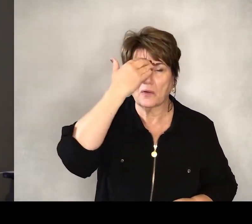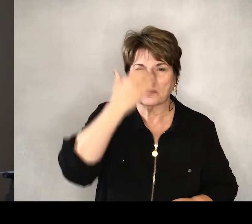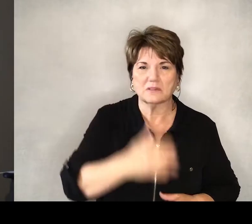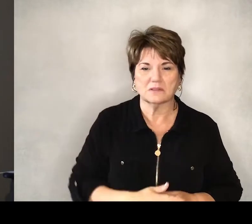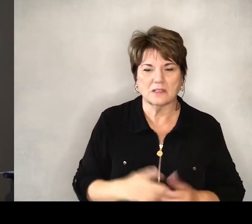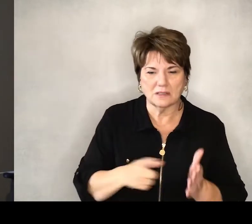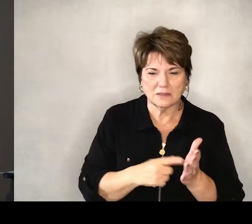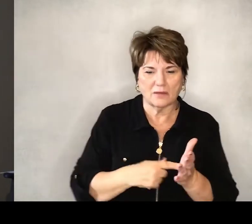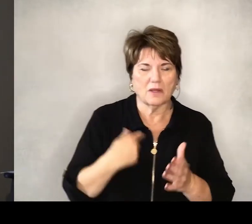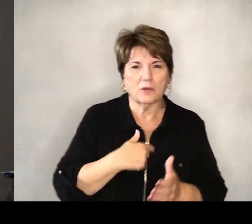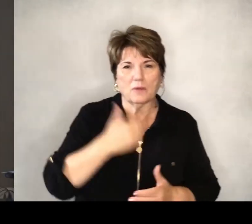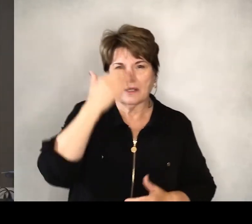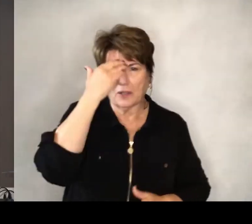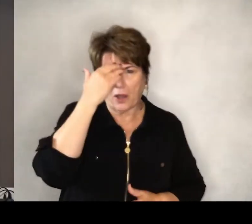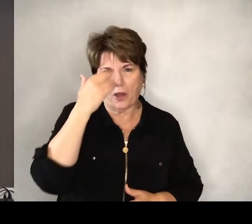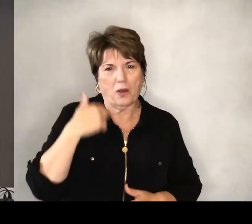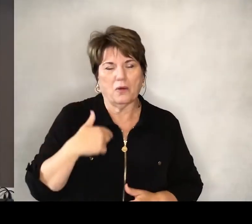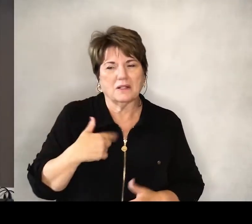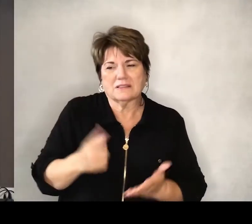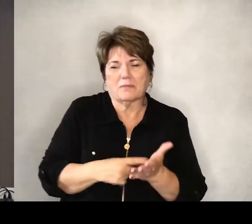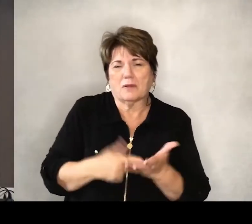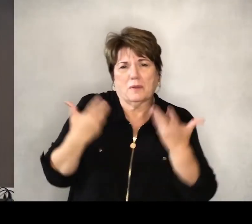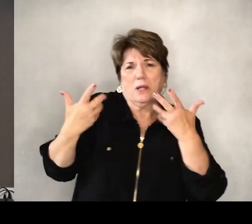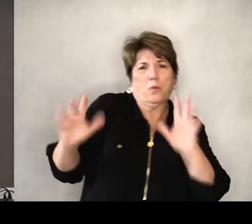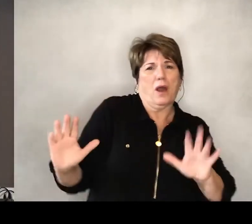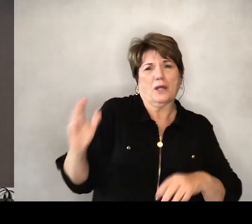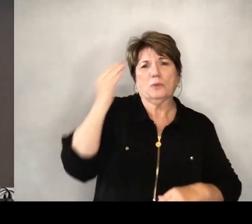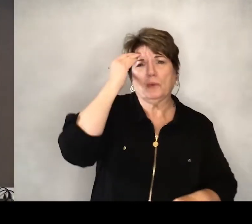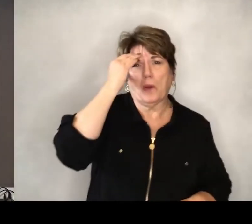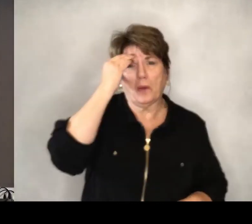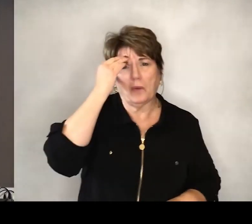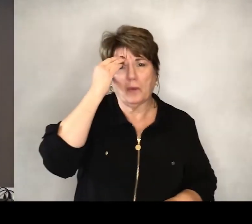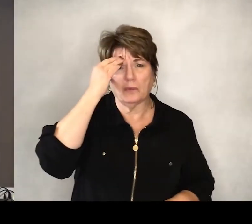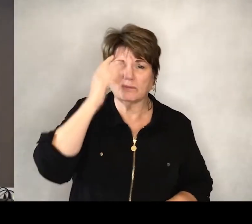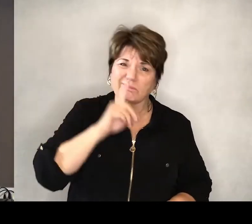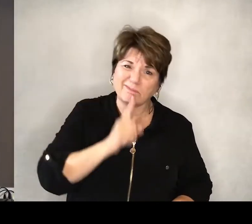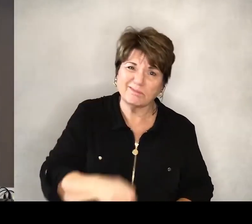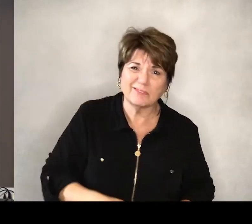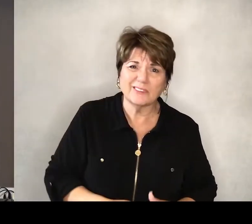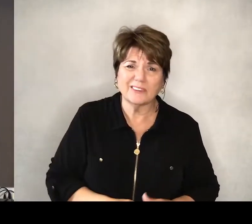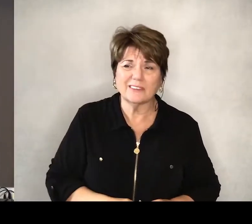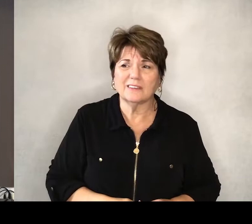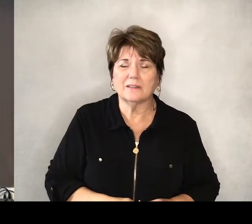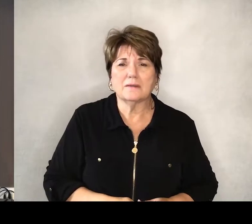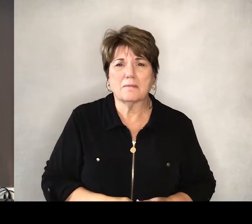And sometimes if we know, we probably wouldn't want to know, frankly.